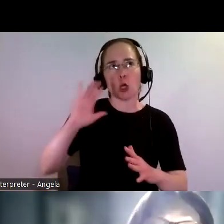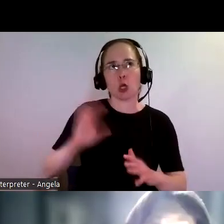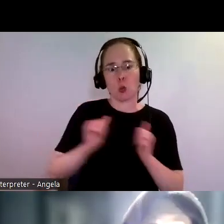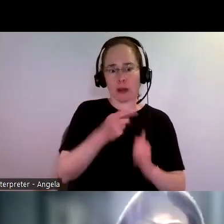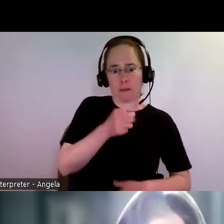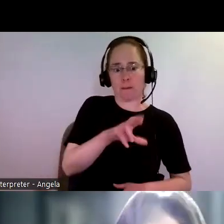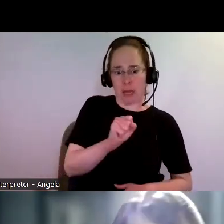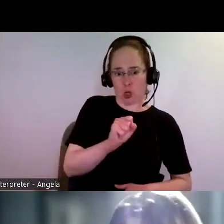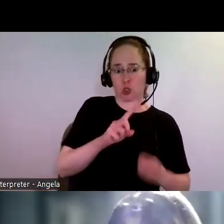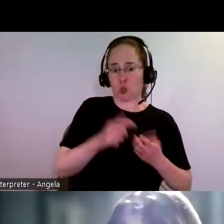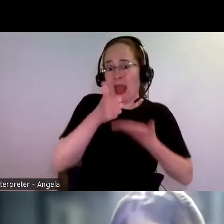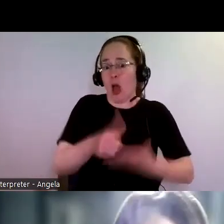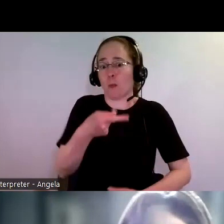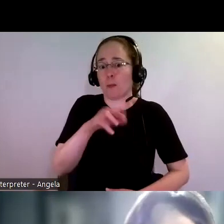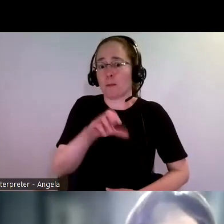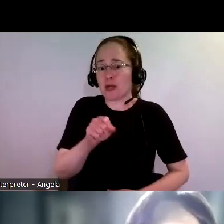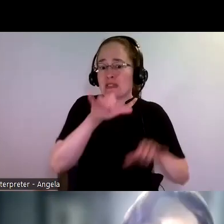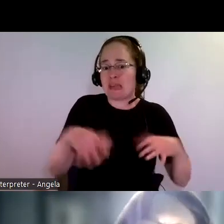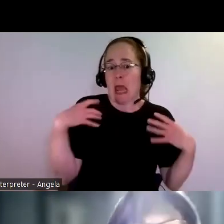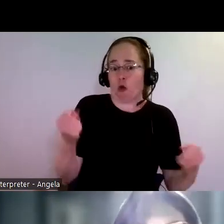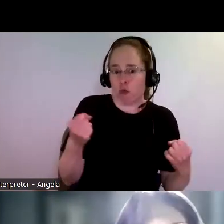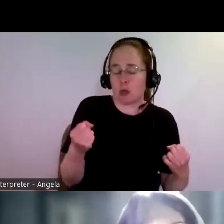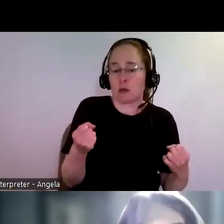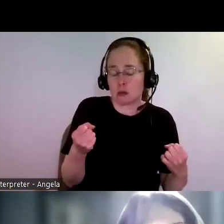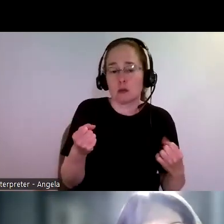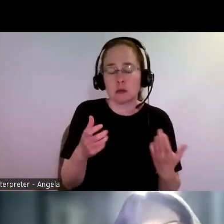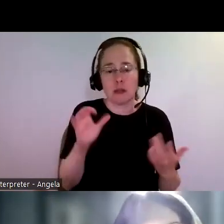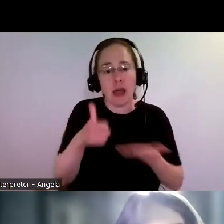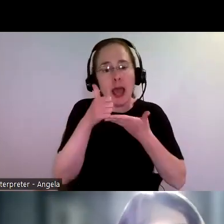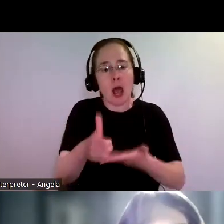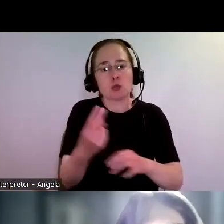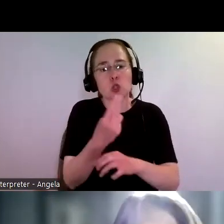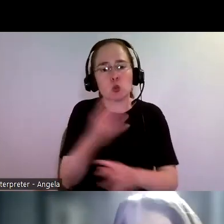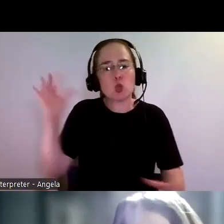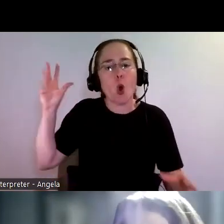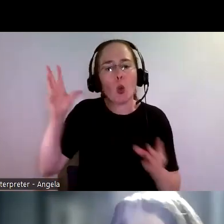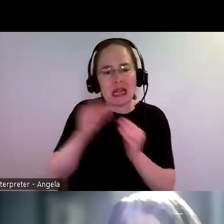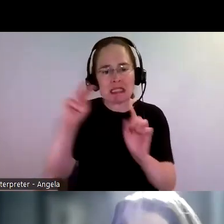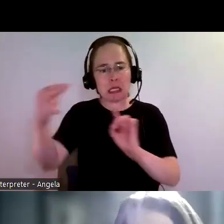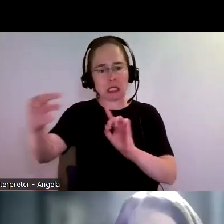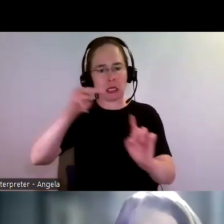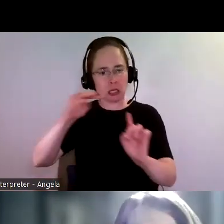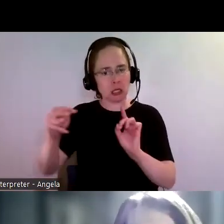to stay healthy. And it helps to use a holistic way